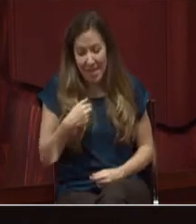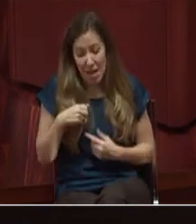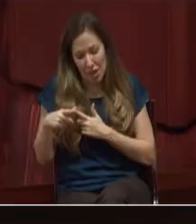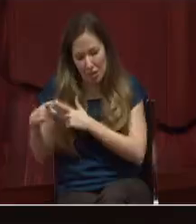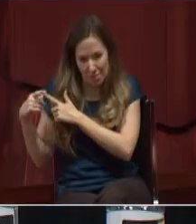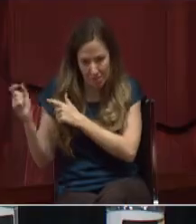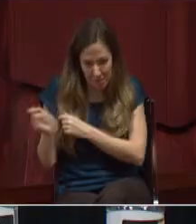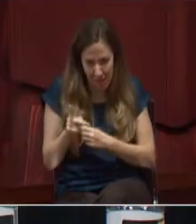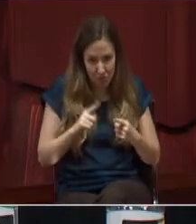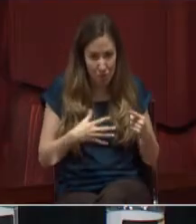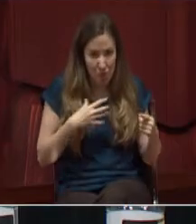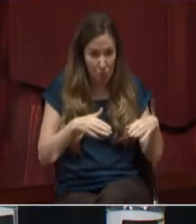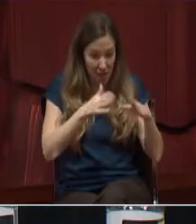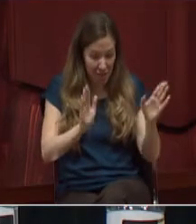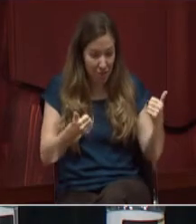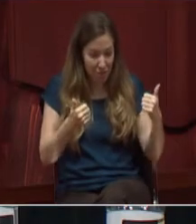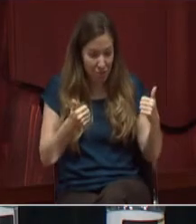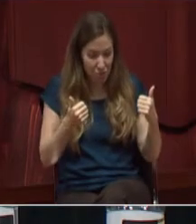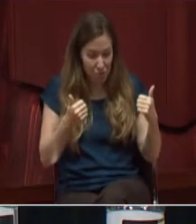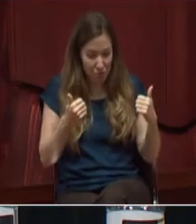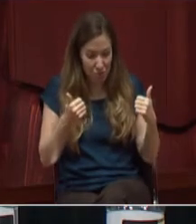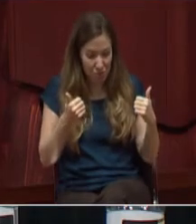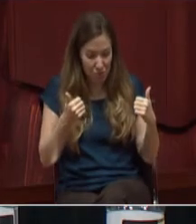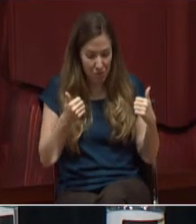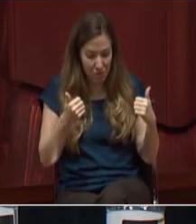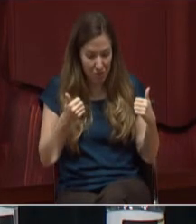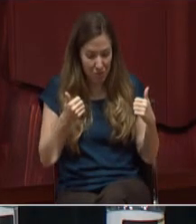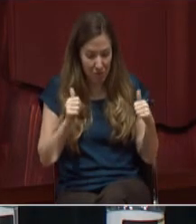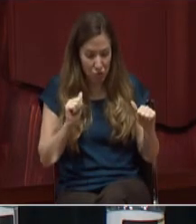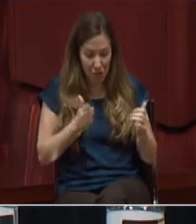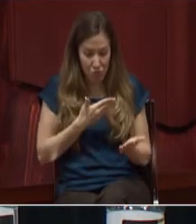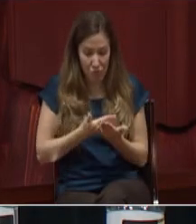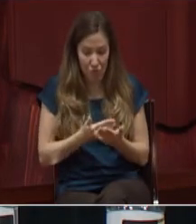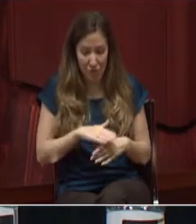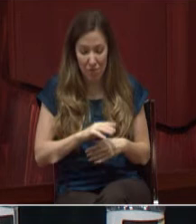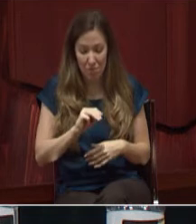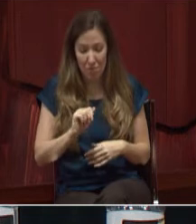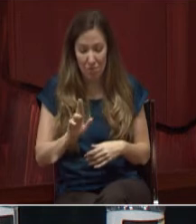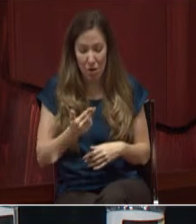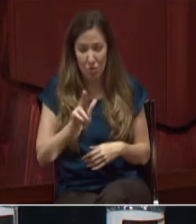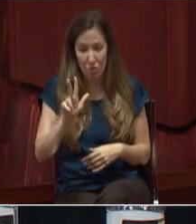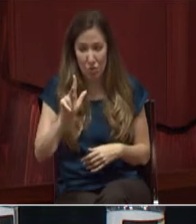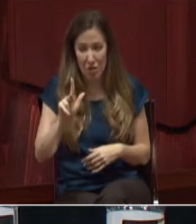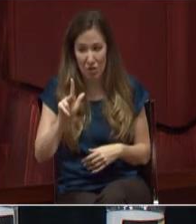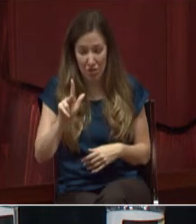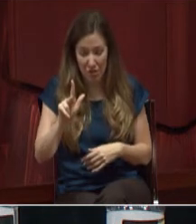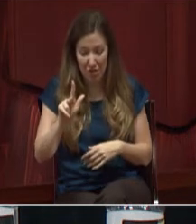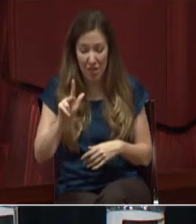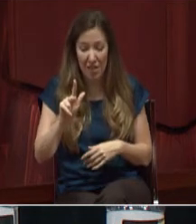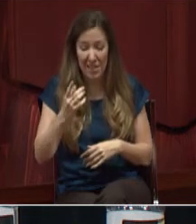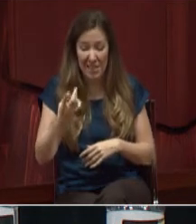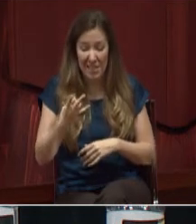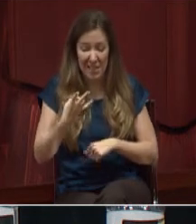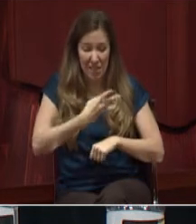House to implement that which had been just approved on the 23rd of March, 7 days before the